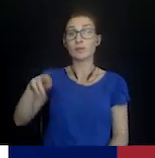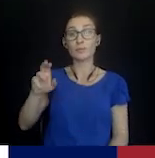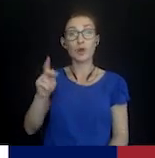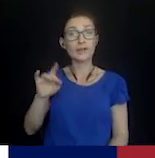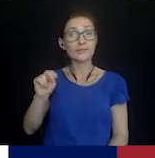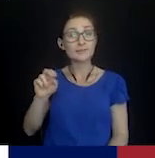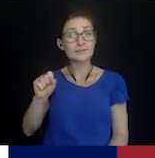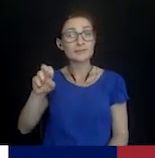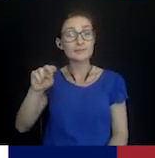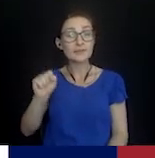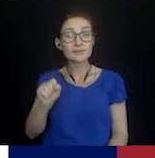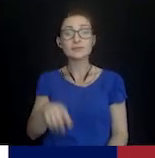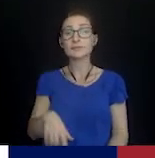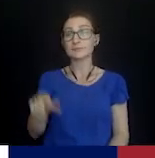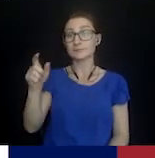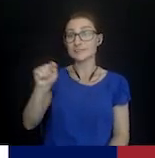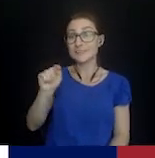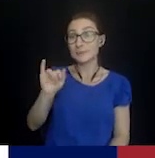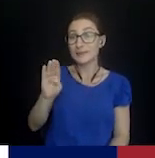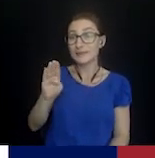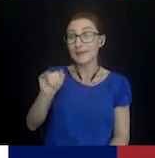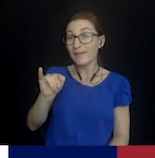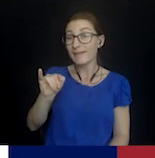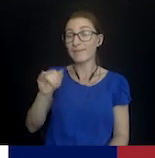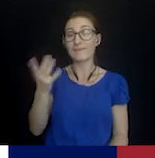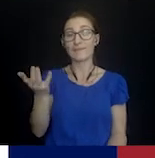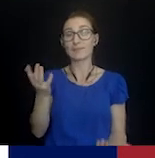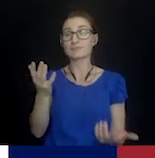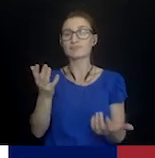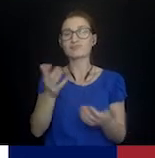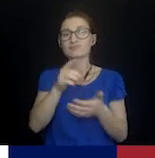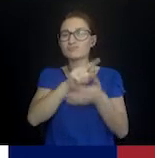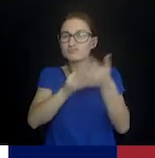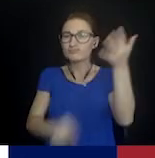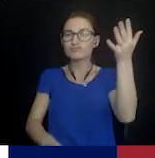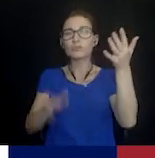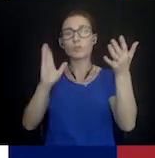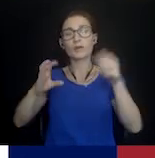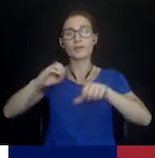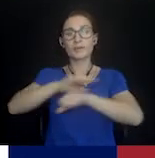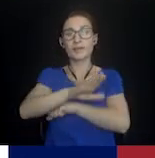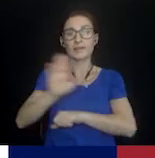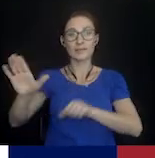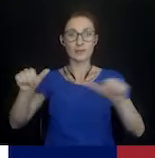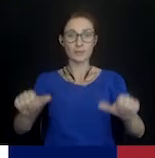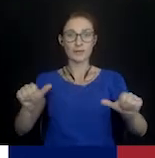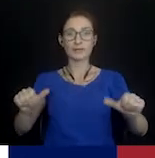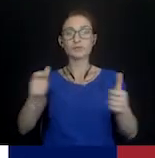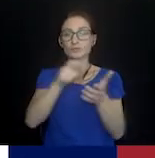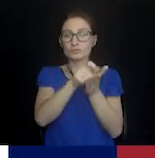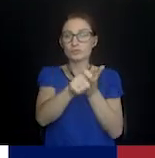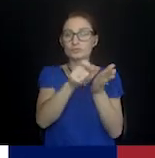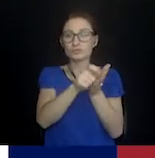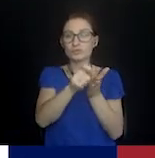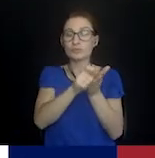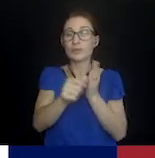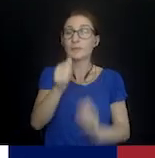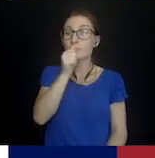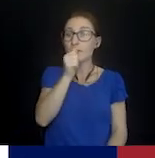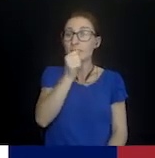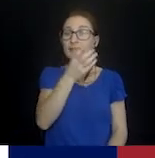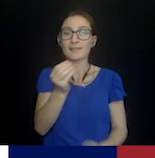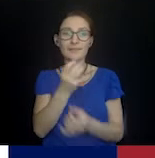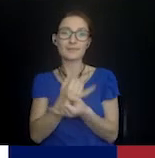disease, traumatic brain injuries. All of these affect someone's ability to be able to complete a paper ballot privately